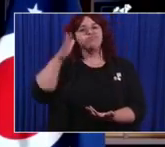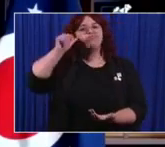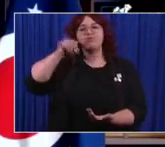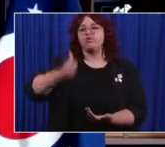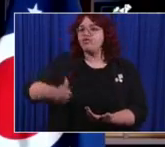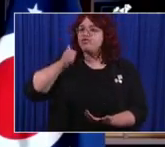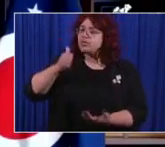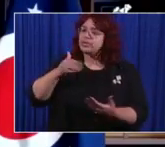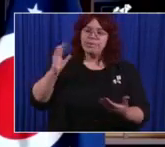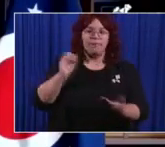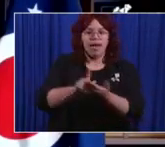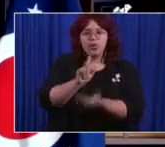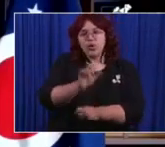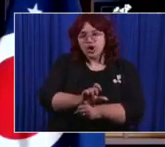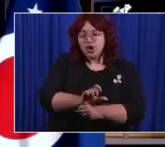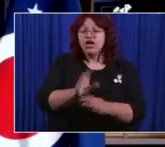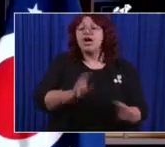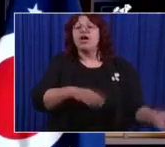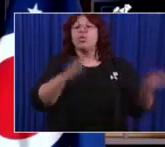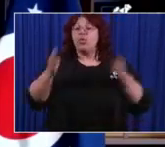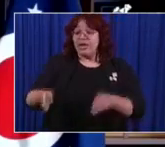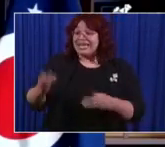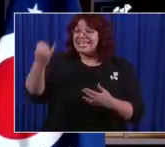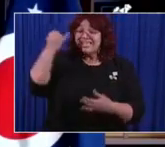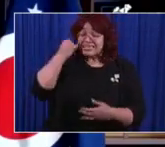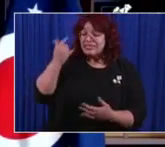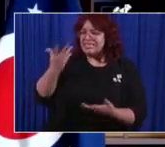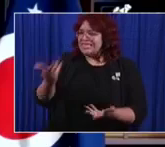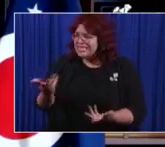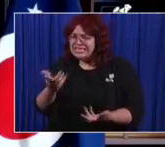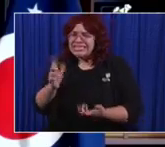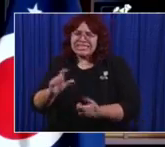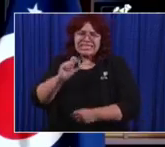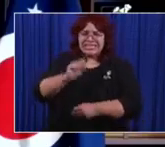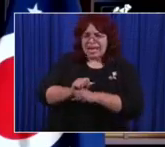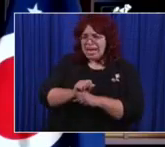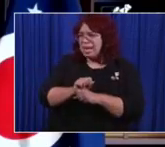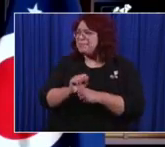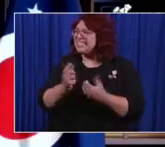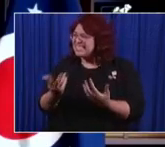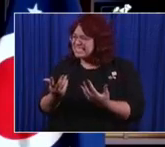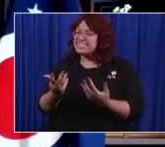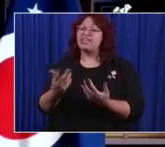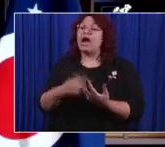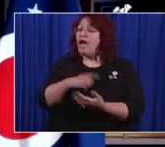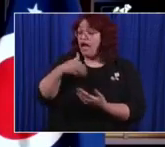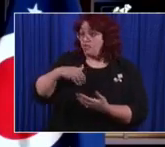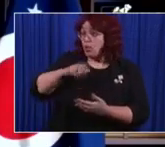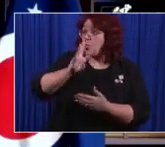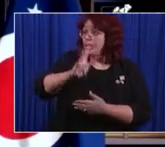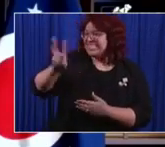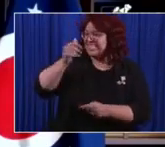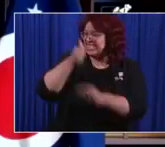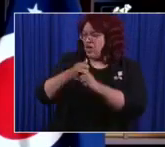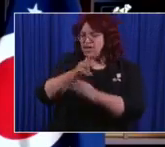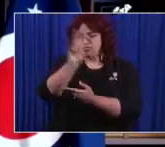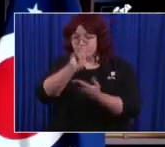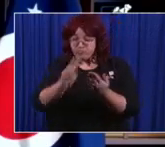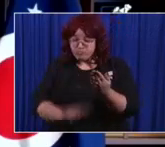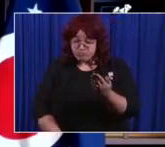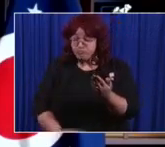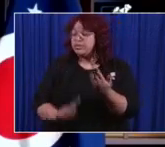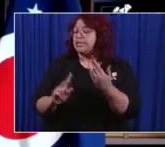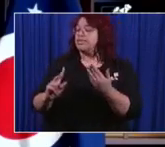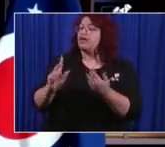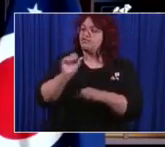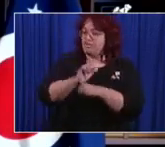move back into work. So it's just more, as we hear, Governor, from people who are trying to navigate the system, we're